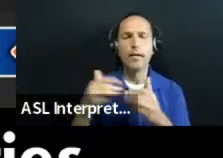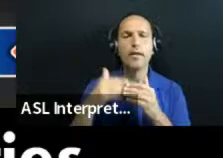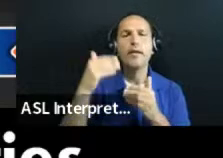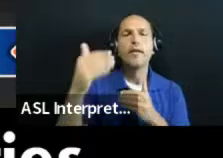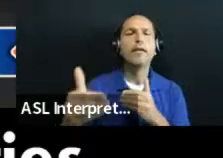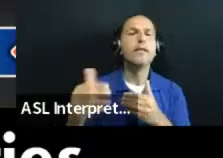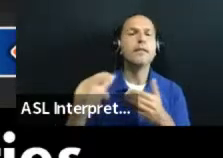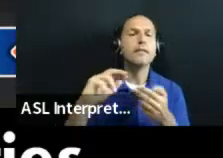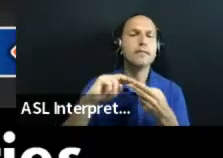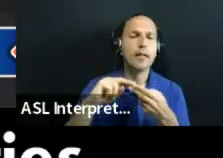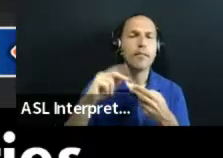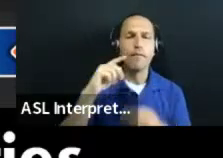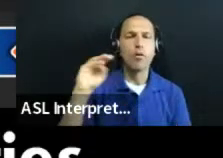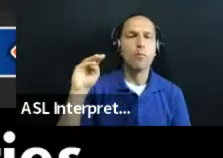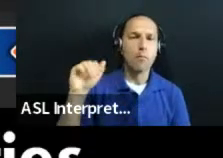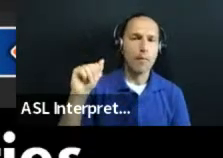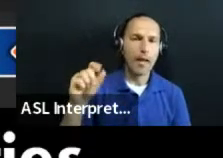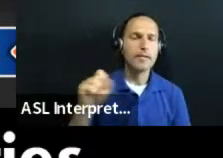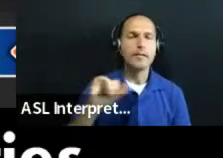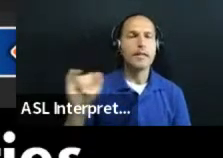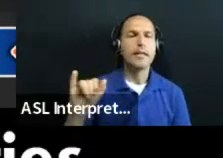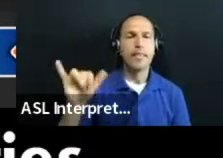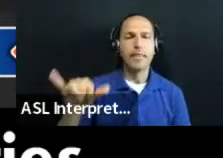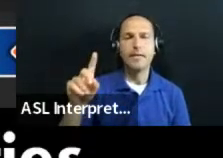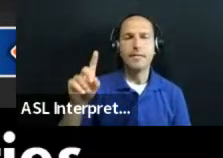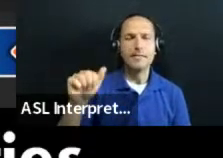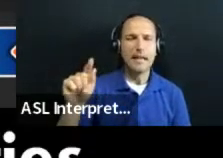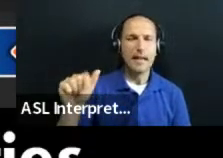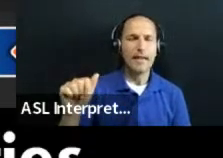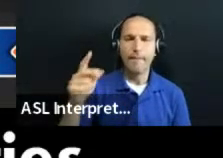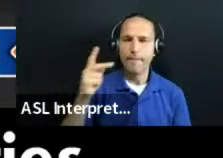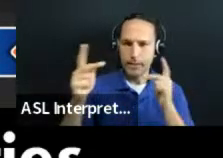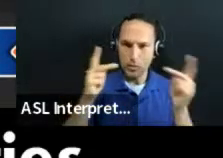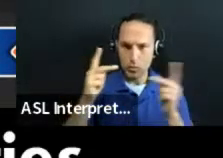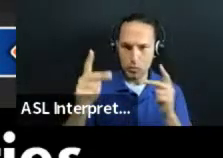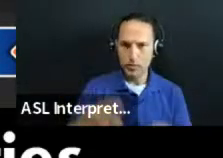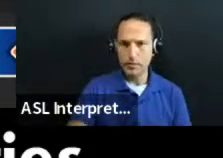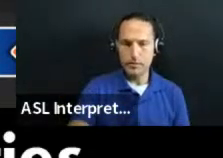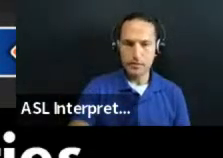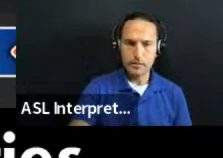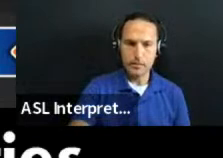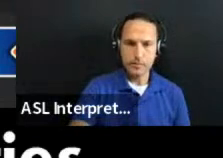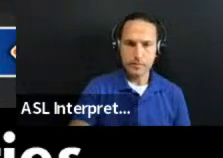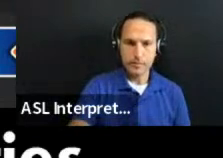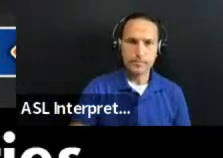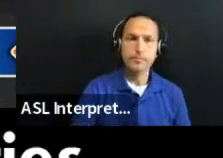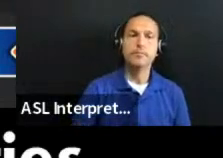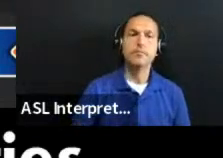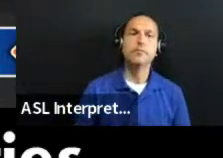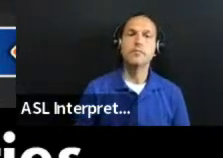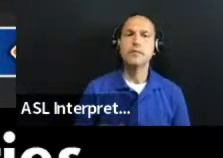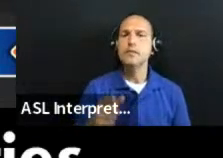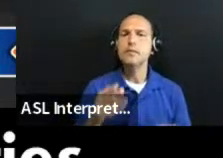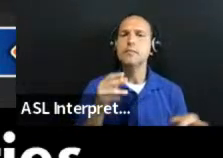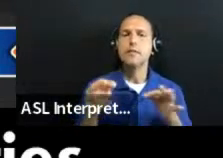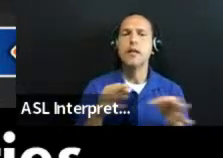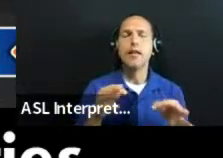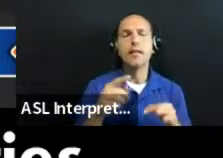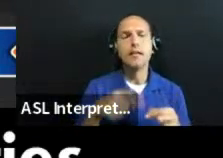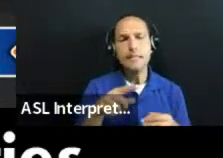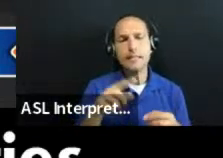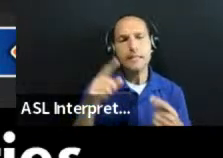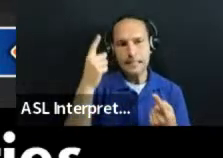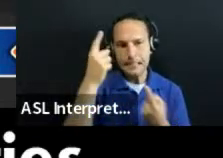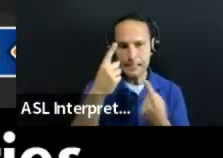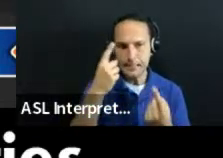to maps and data visualizations. But here are some things to basically consider this